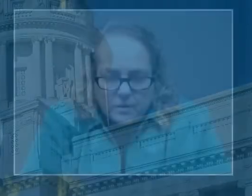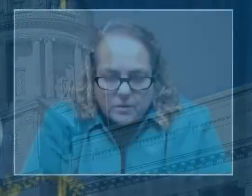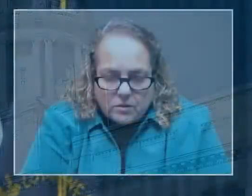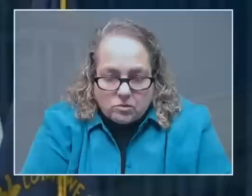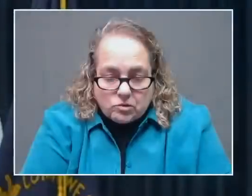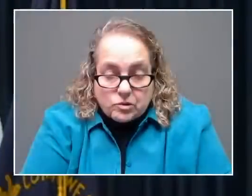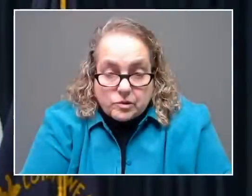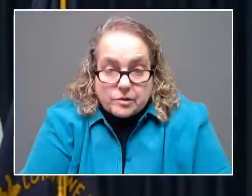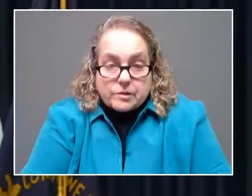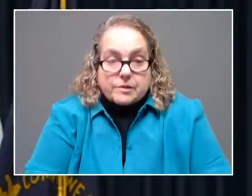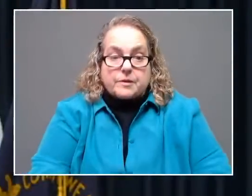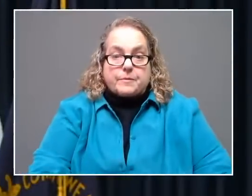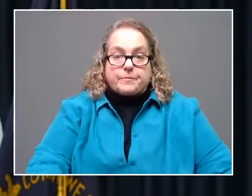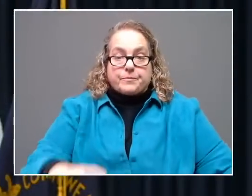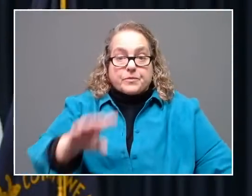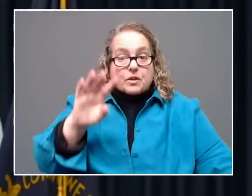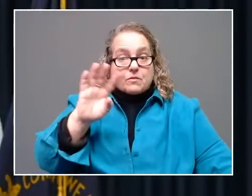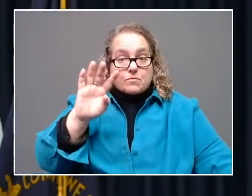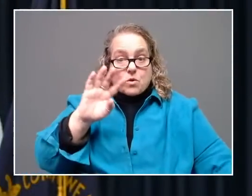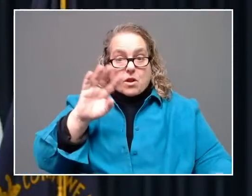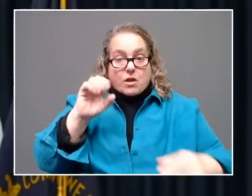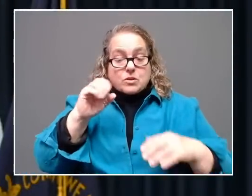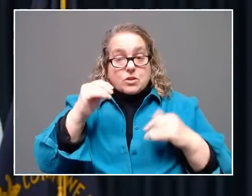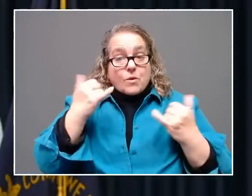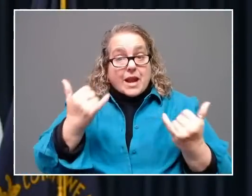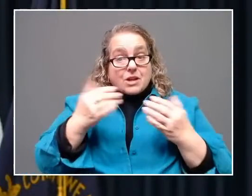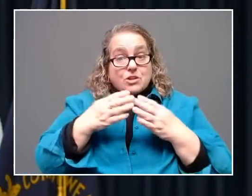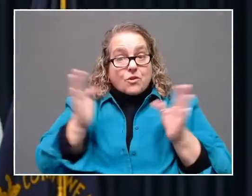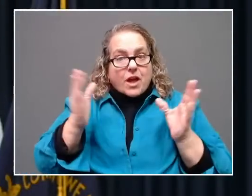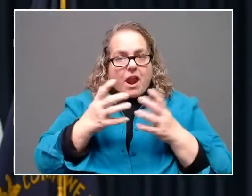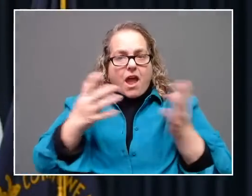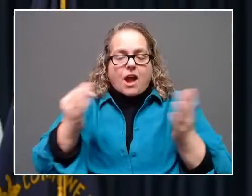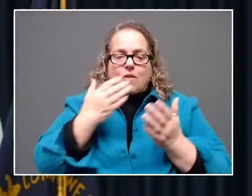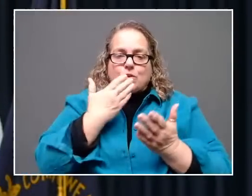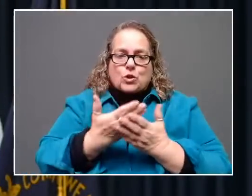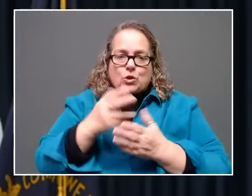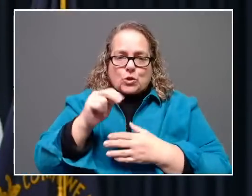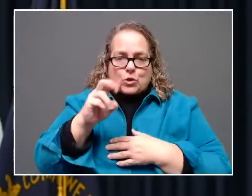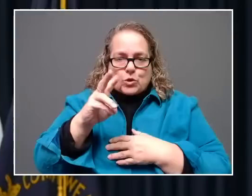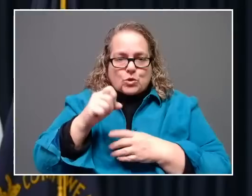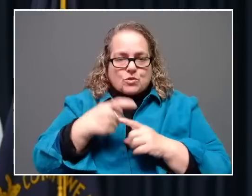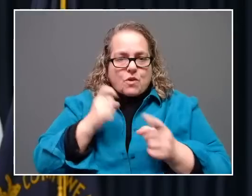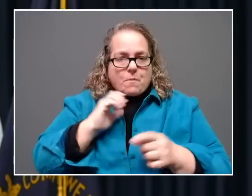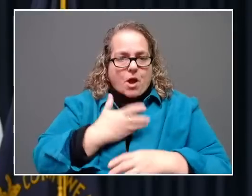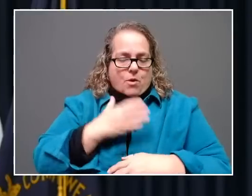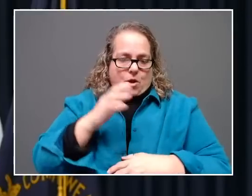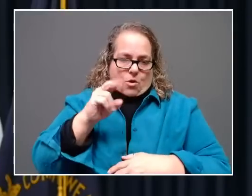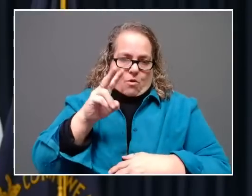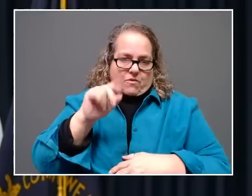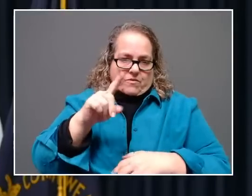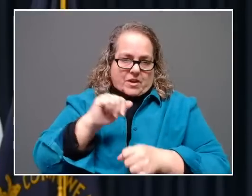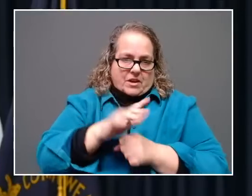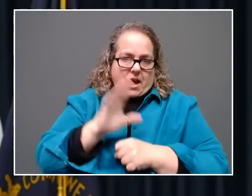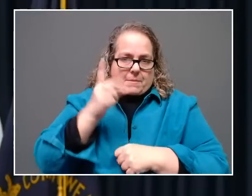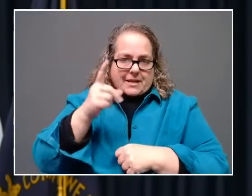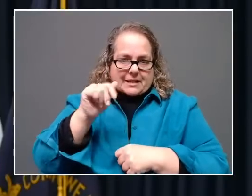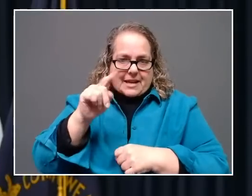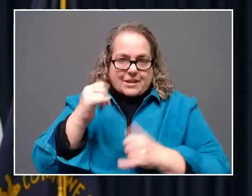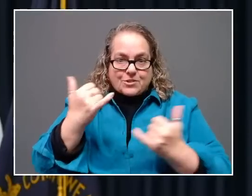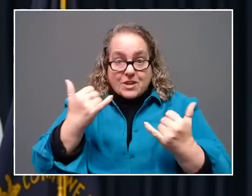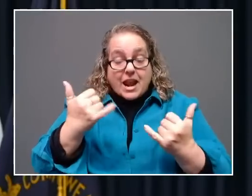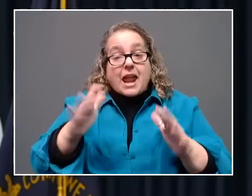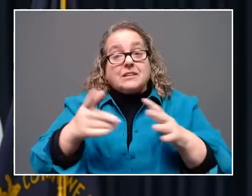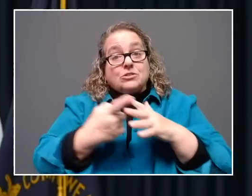4 o'clock. So generally a lot of good news from our COVID update today. Let's start by showing